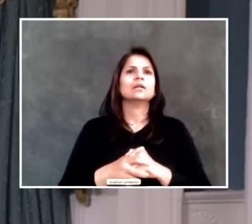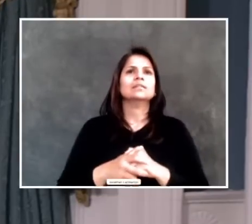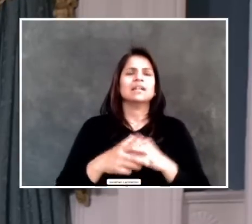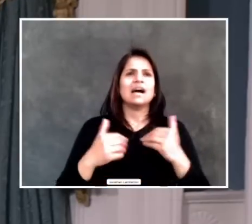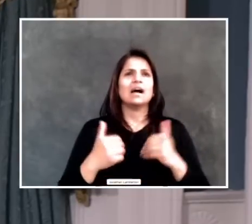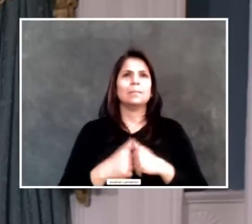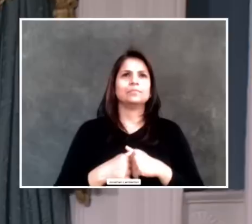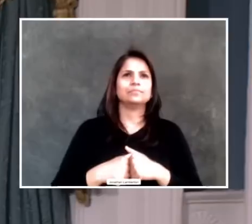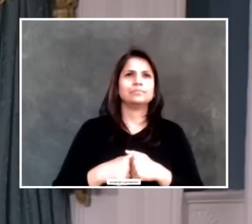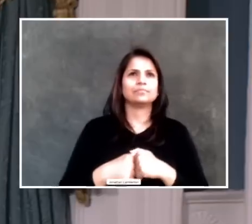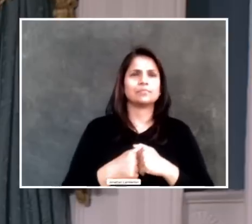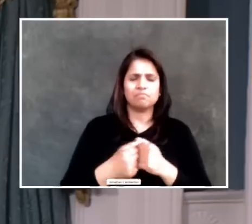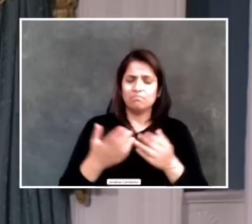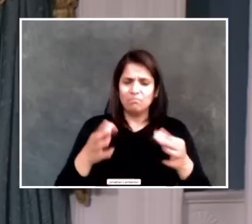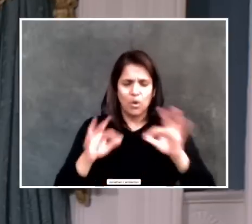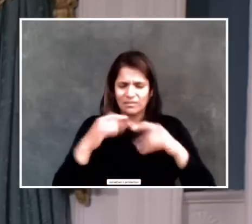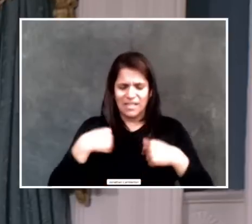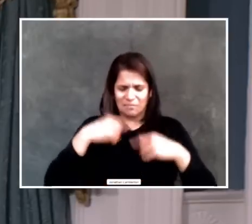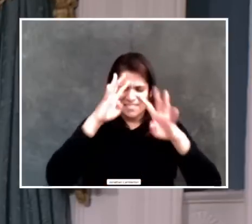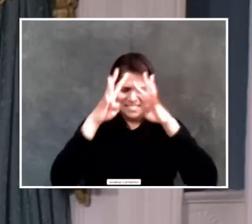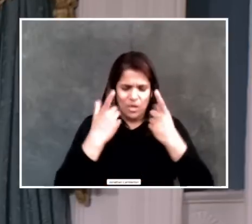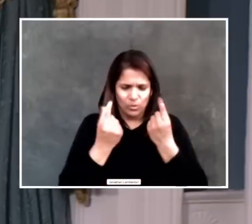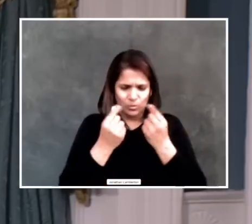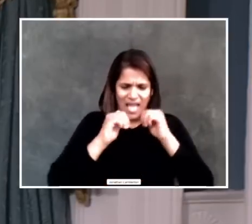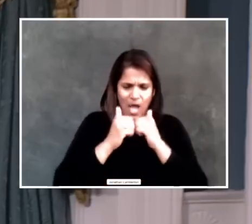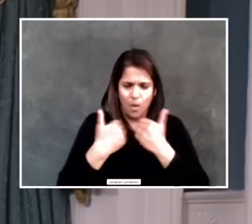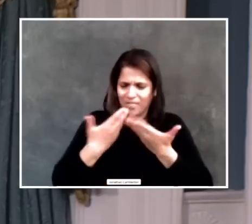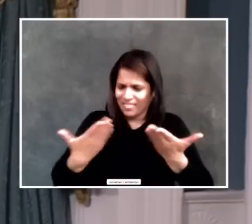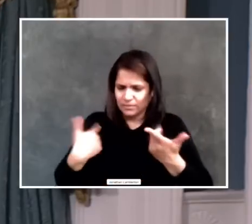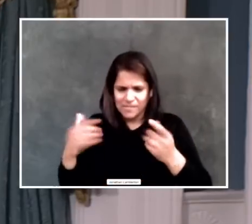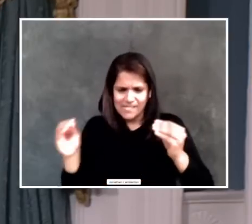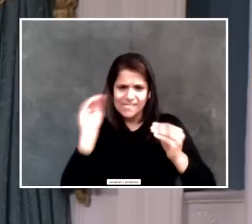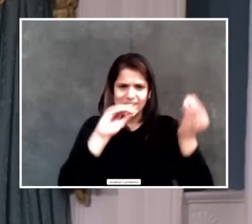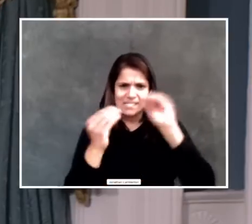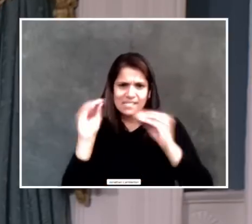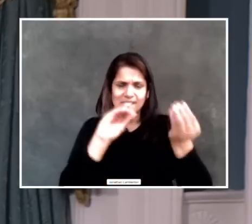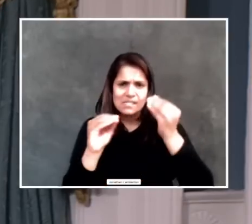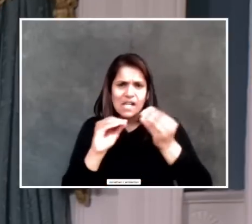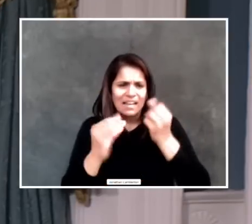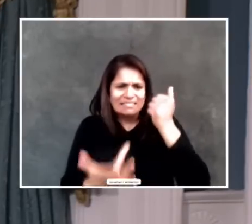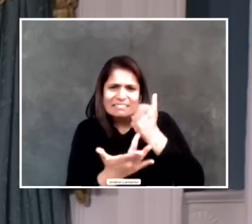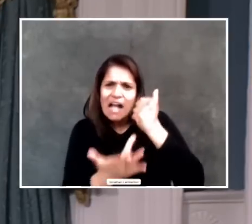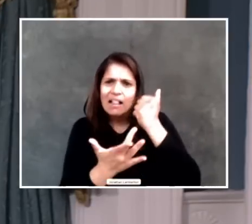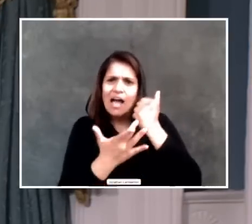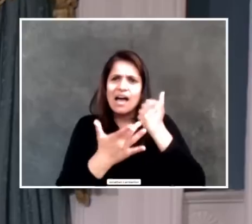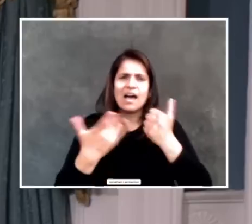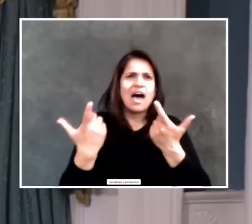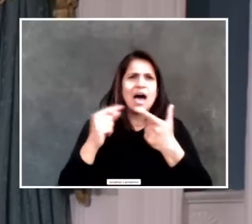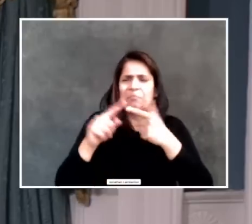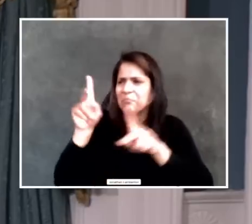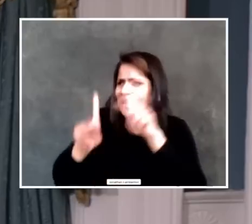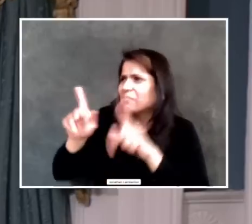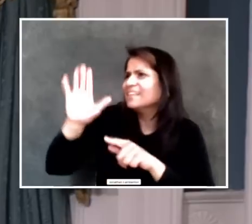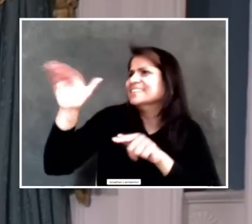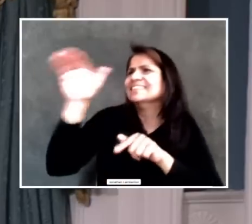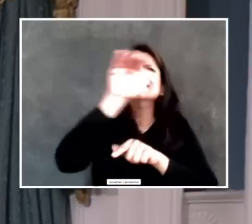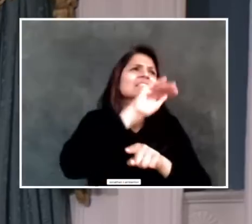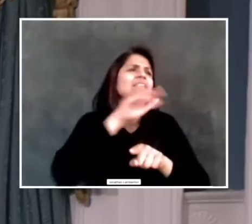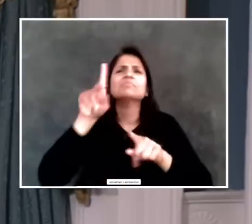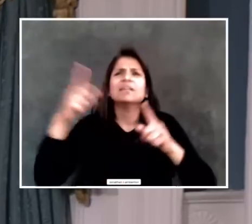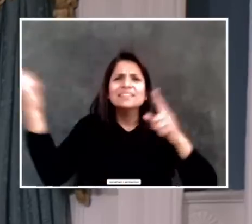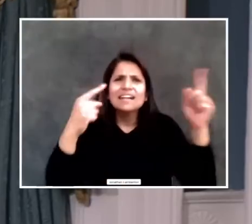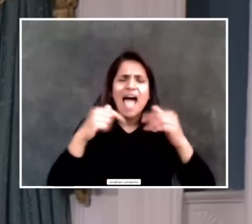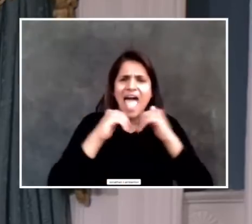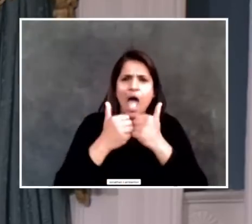key messages for people to understand is different tools for different times. But we also need to plan to use those tools as effectively